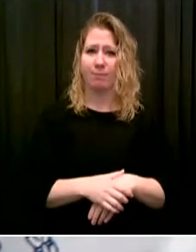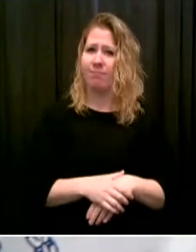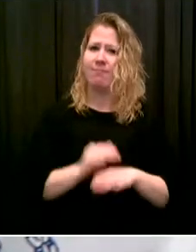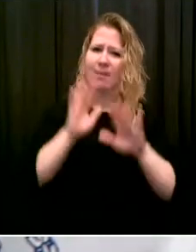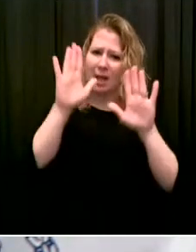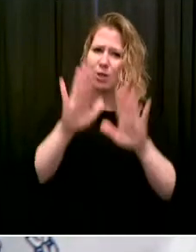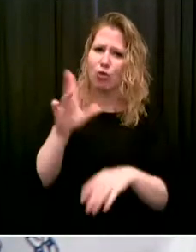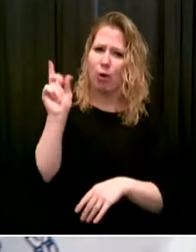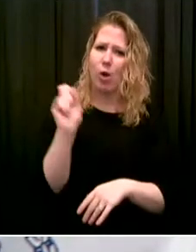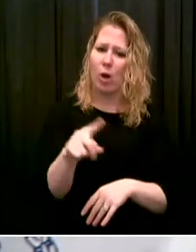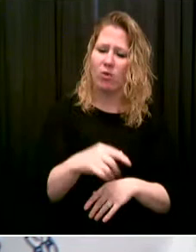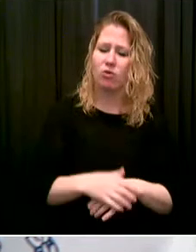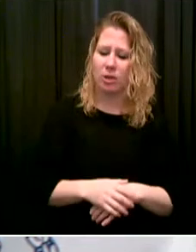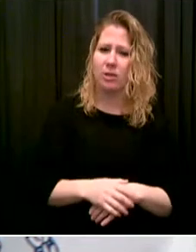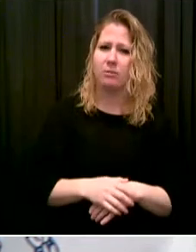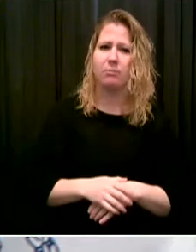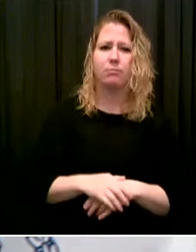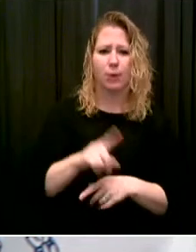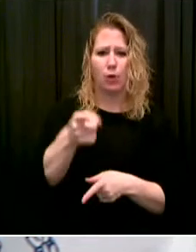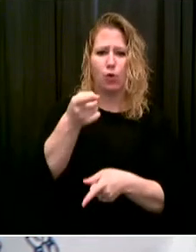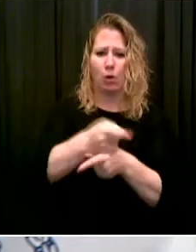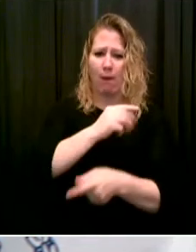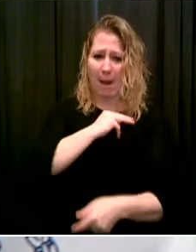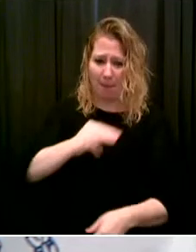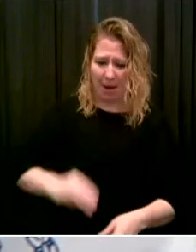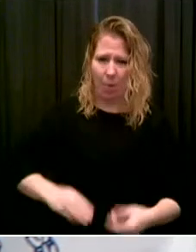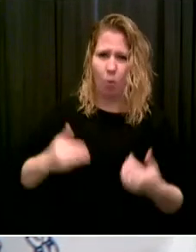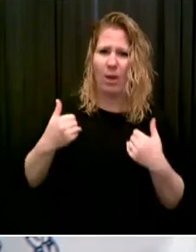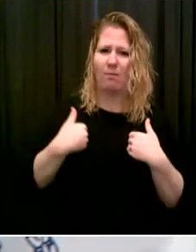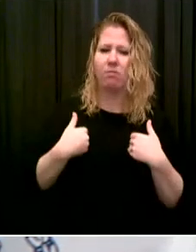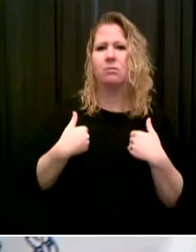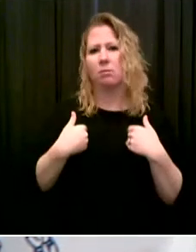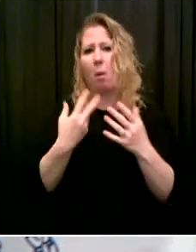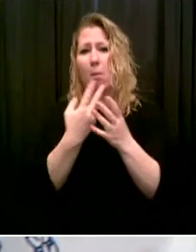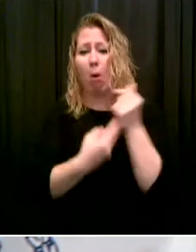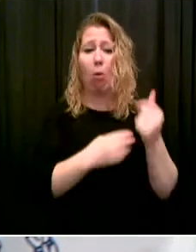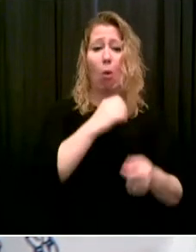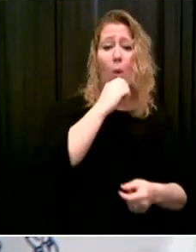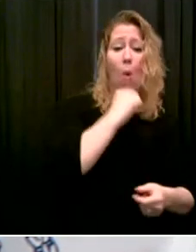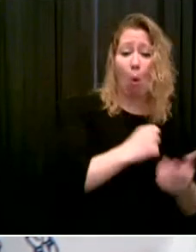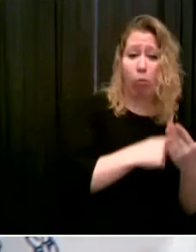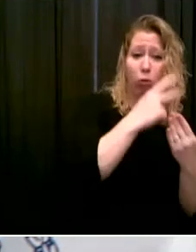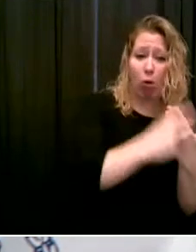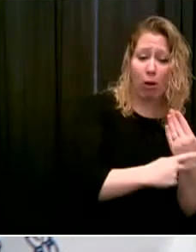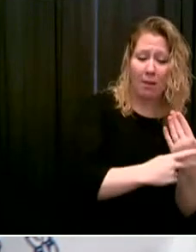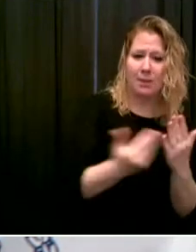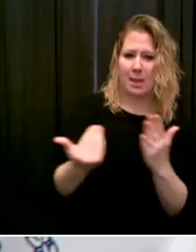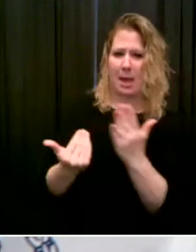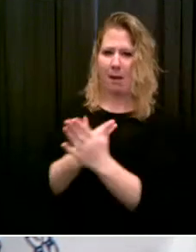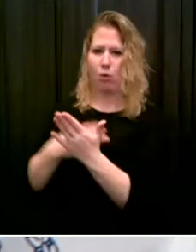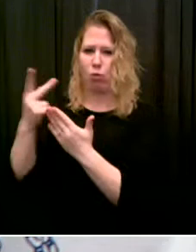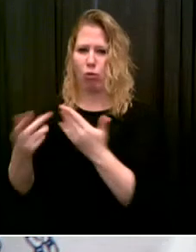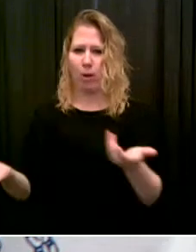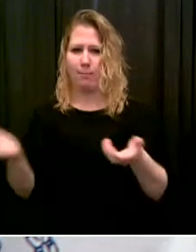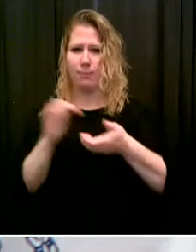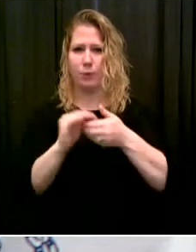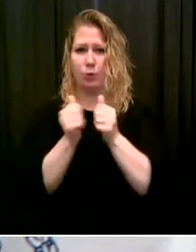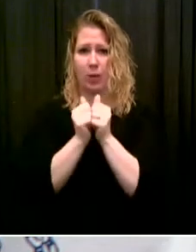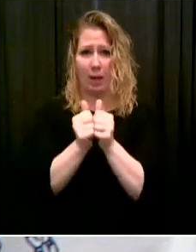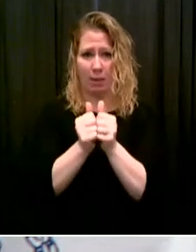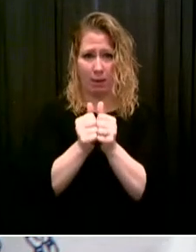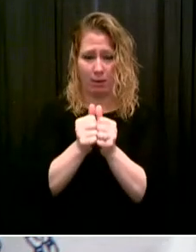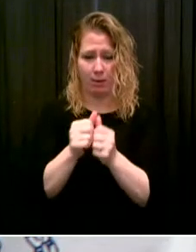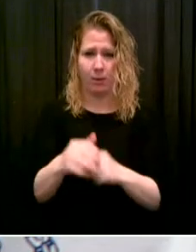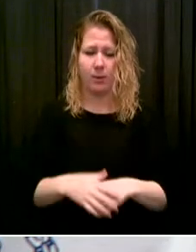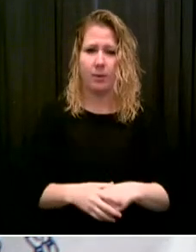There's an awful lot that is new. I would bring you back a step. If you think about crime fighting in New York City and with the